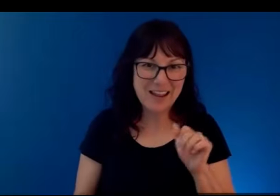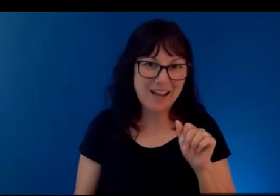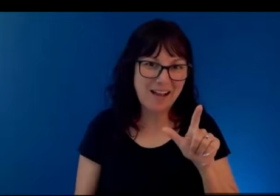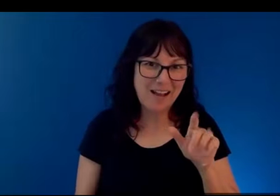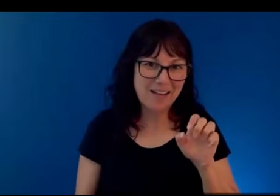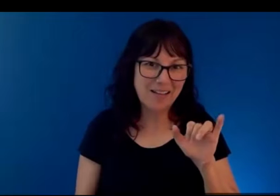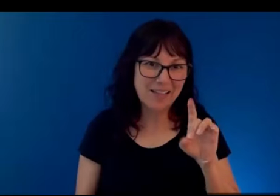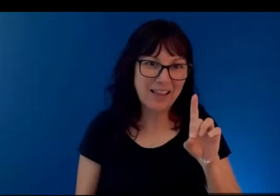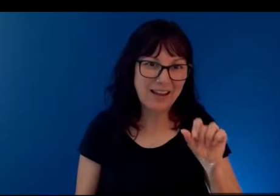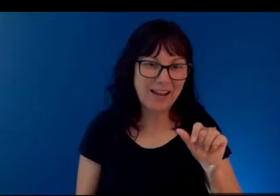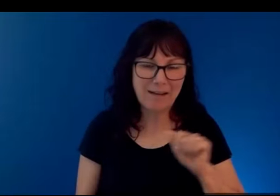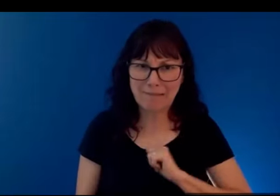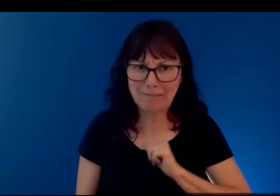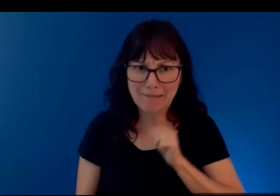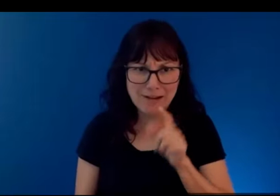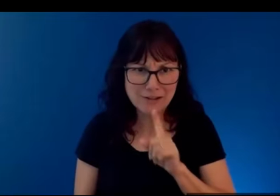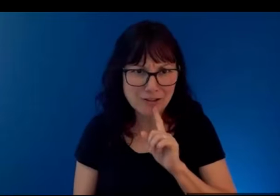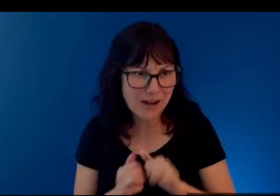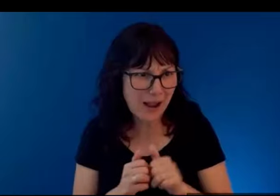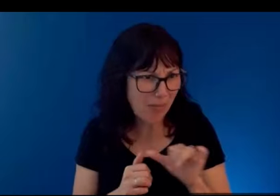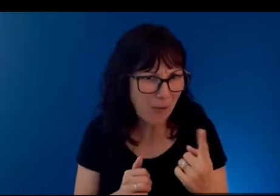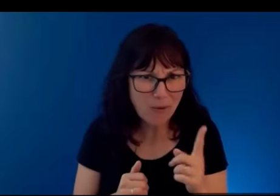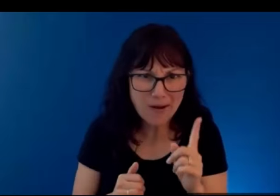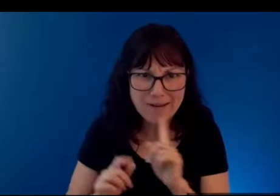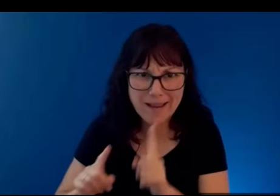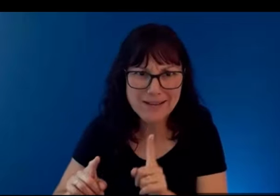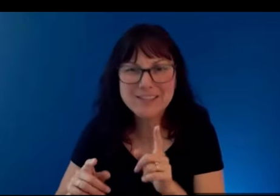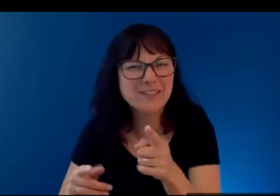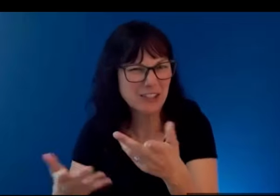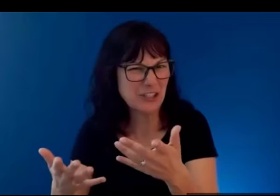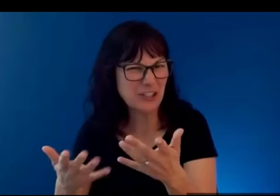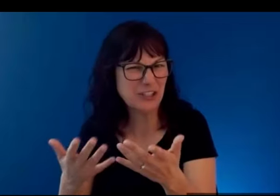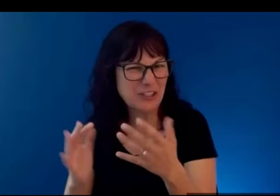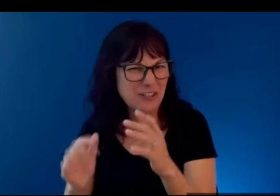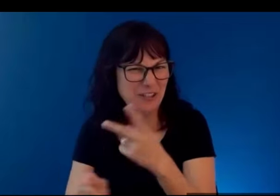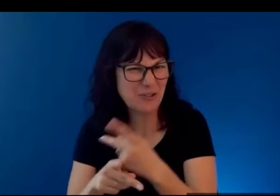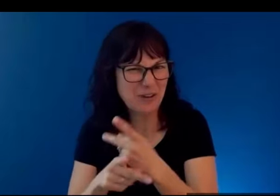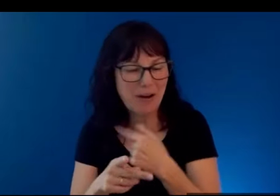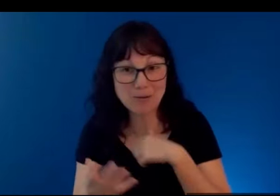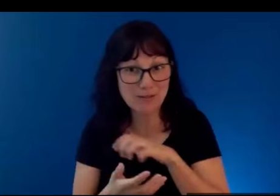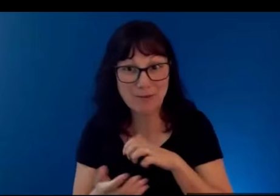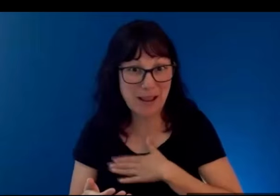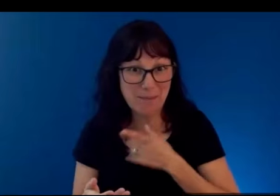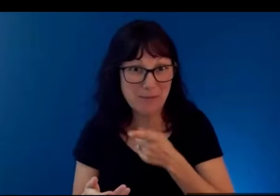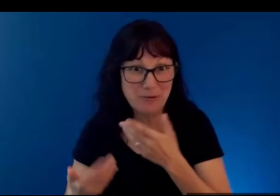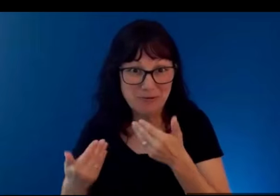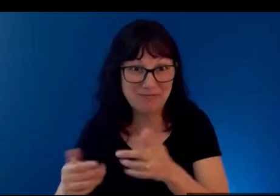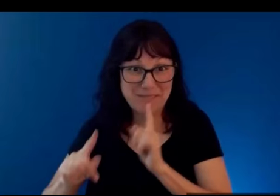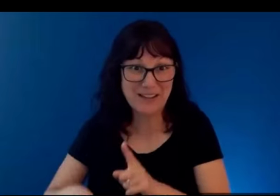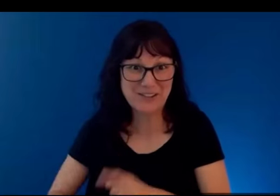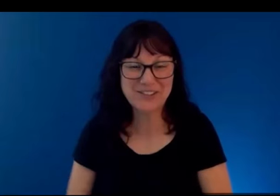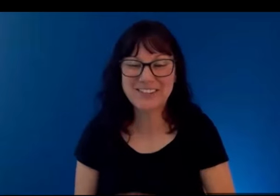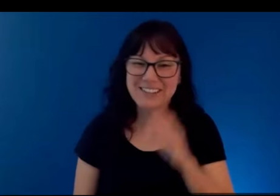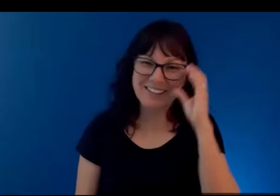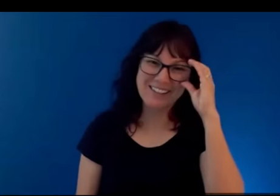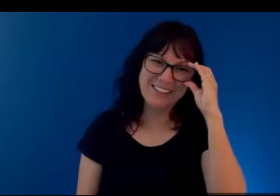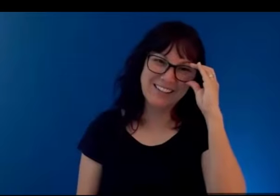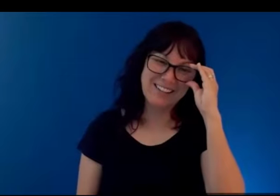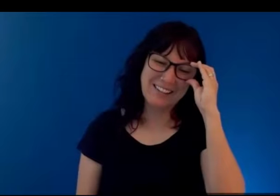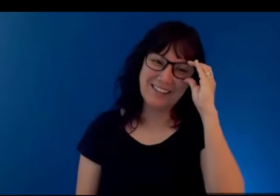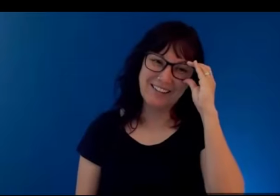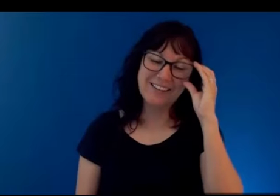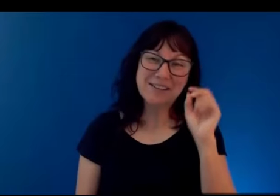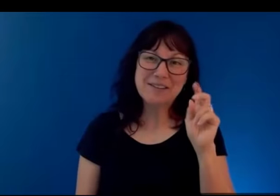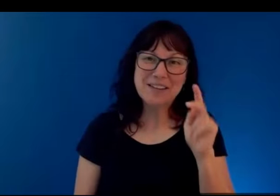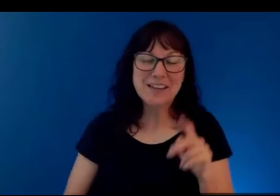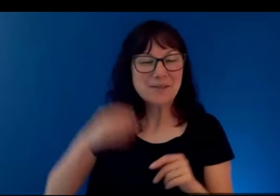really sure how to even ask that question that was in there. I was confused, so I'm glad you just answered it.